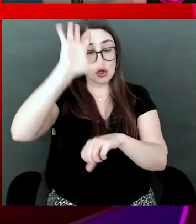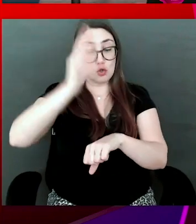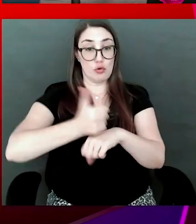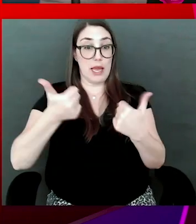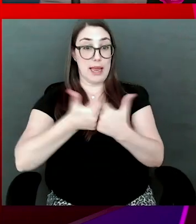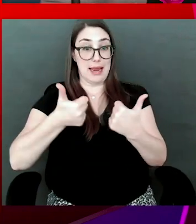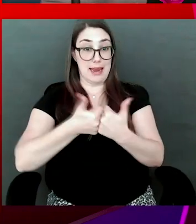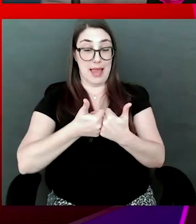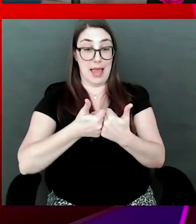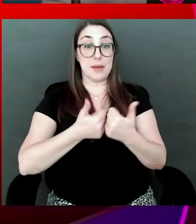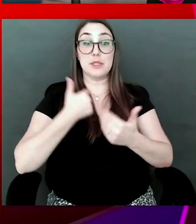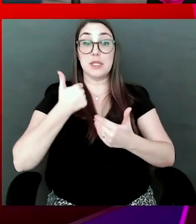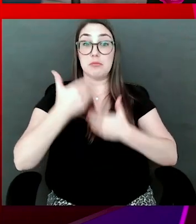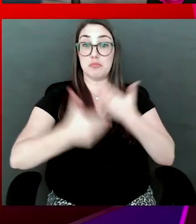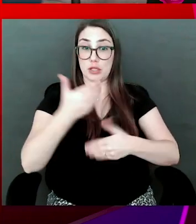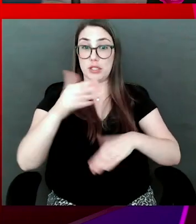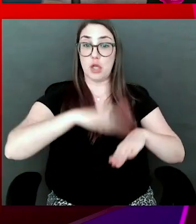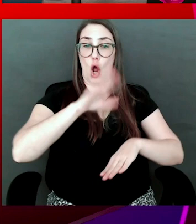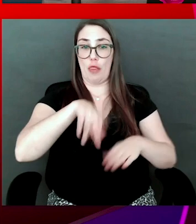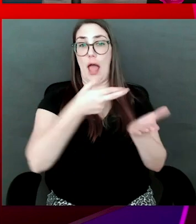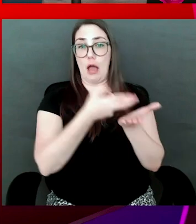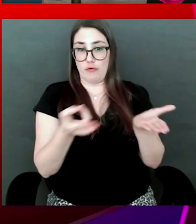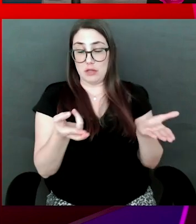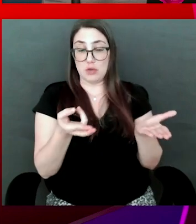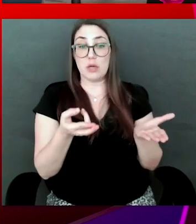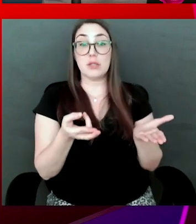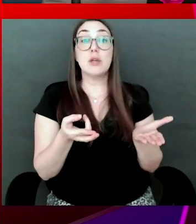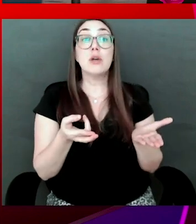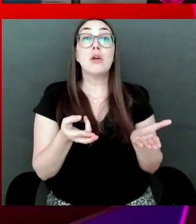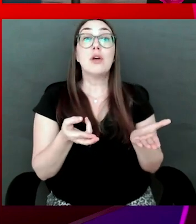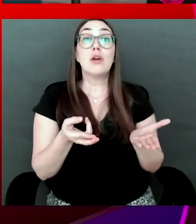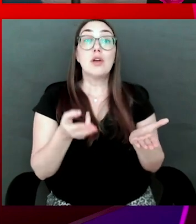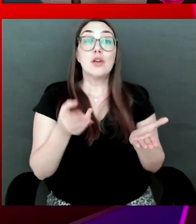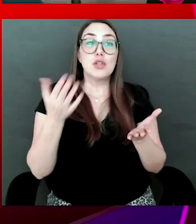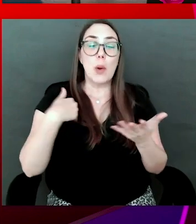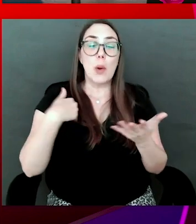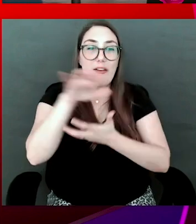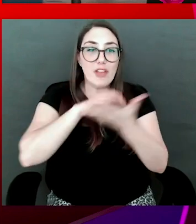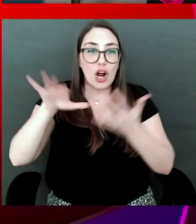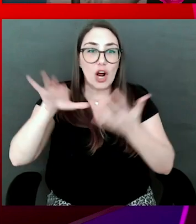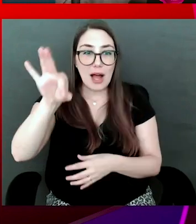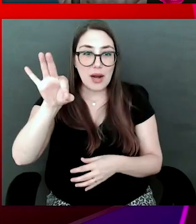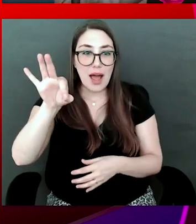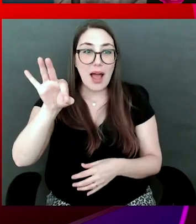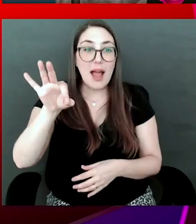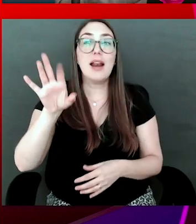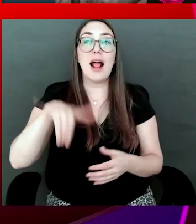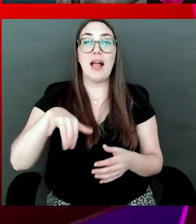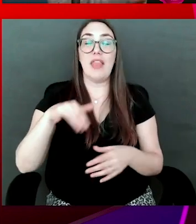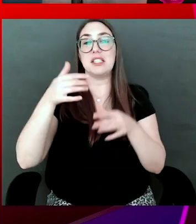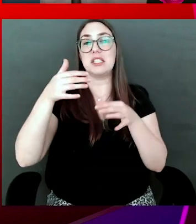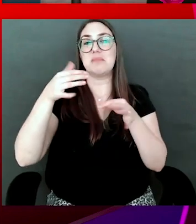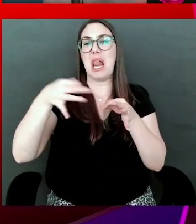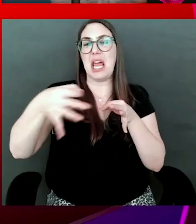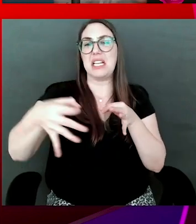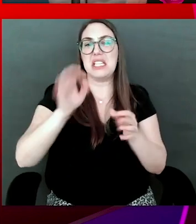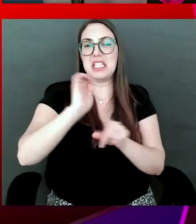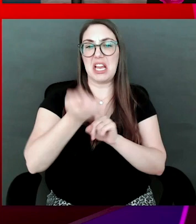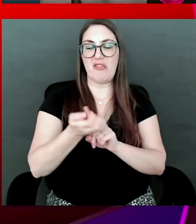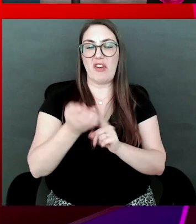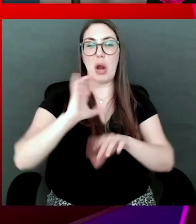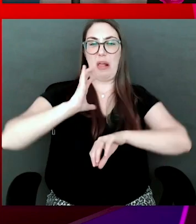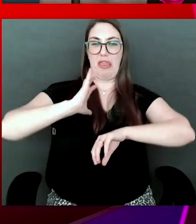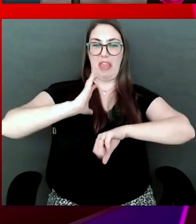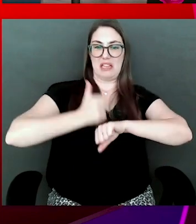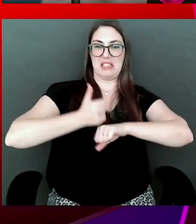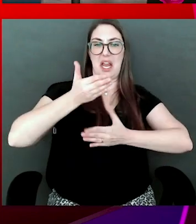processes on that compute resource. So next, I'll go to AWS Cloud 9, or RMS Cloud 9, which is a Linux environment where I just like set up some of